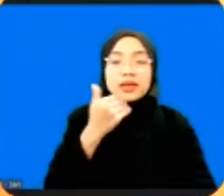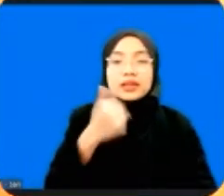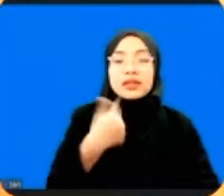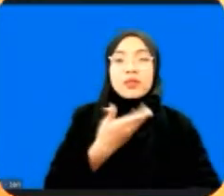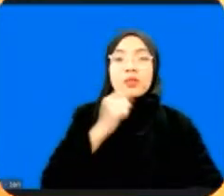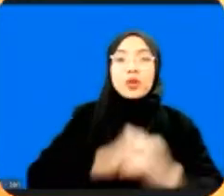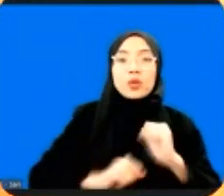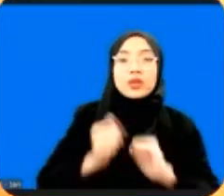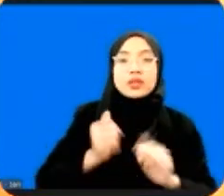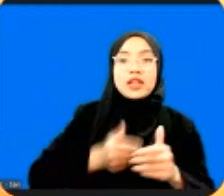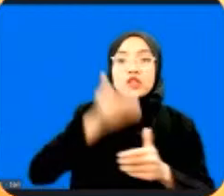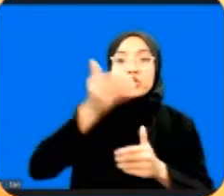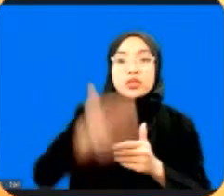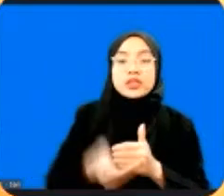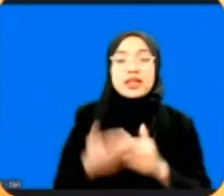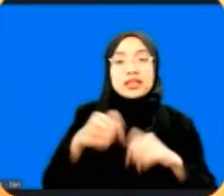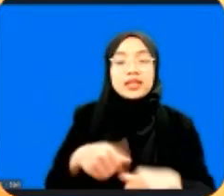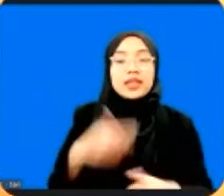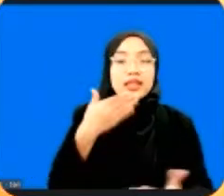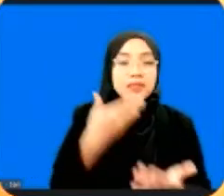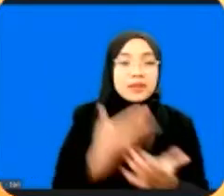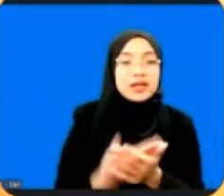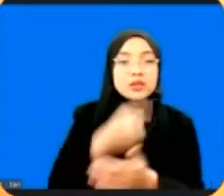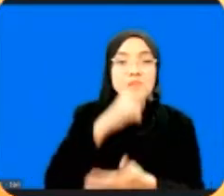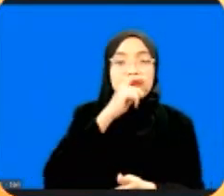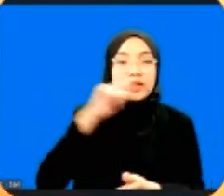much. Yeah. Thank you.